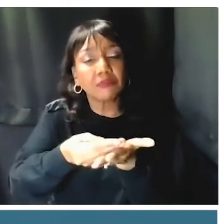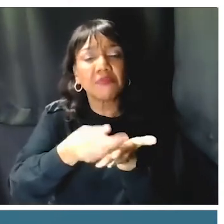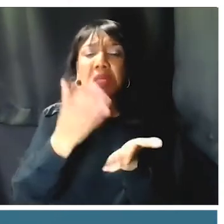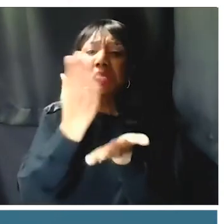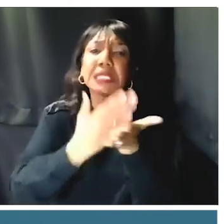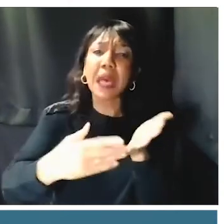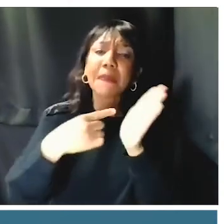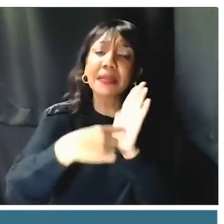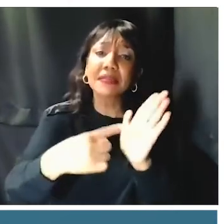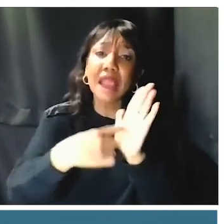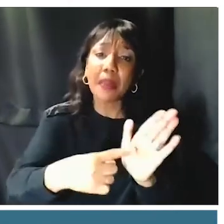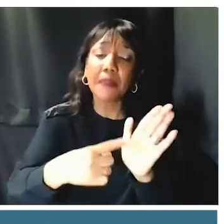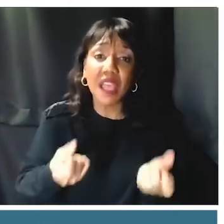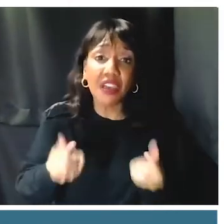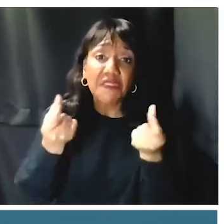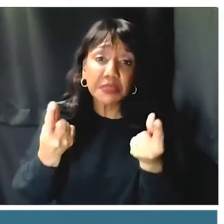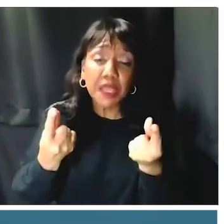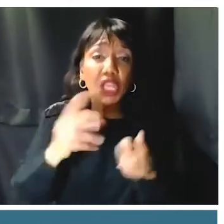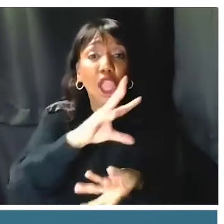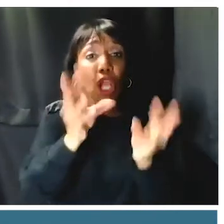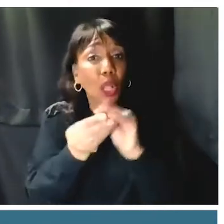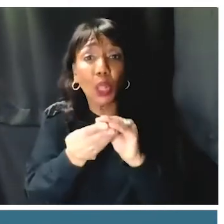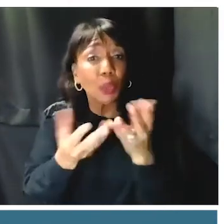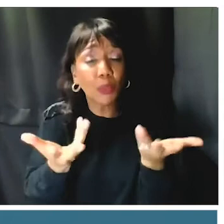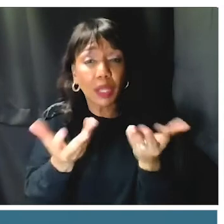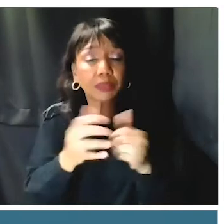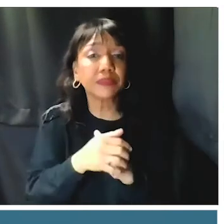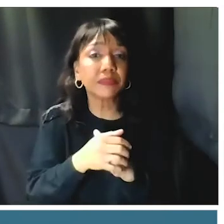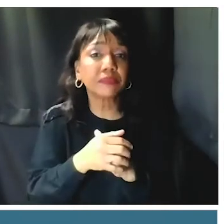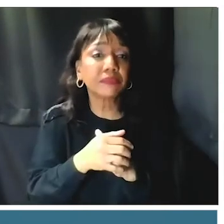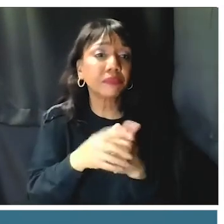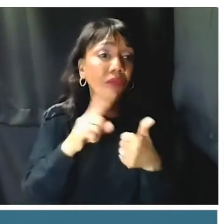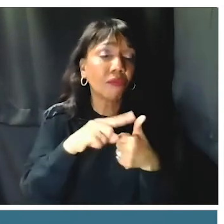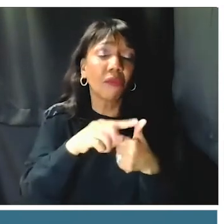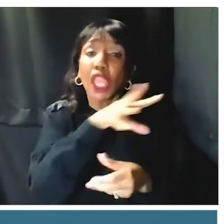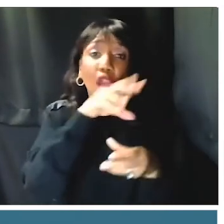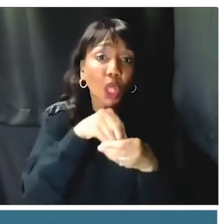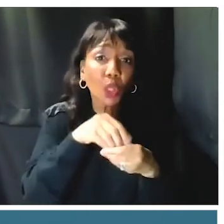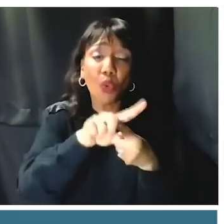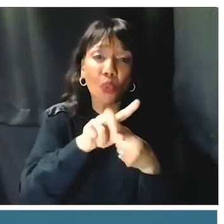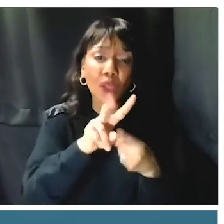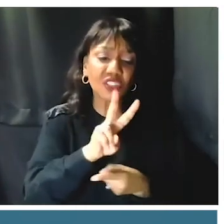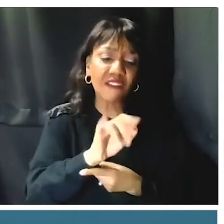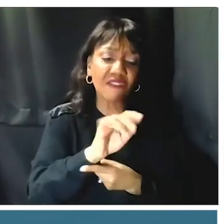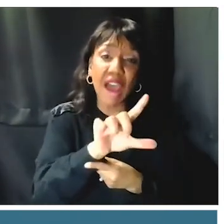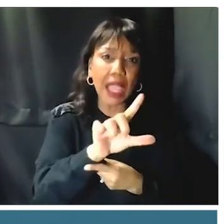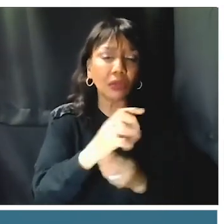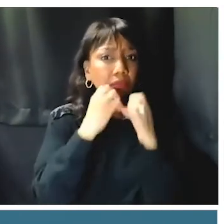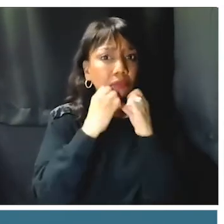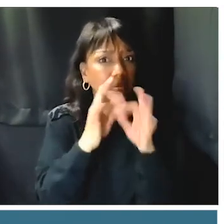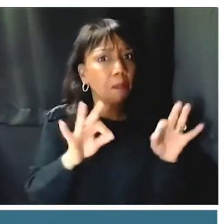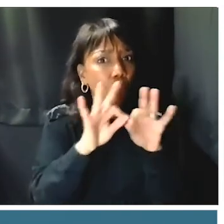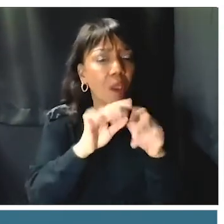Some examples of these expenses might include the following. Included in your vital expenses